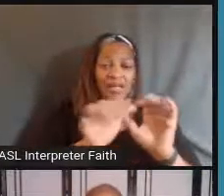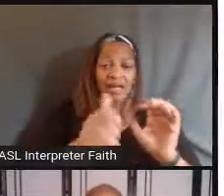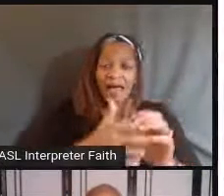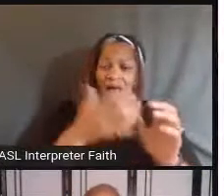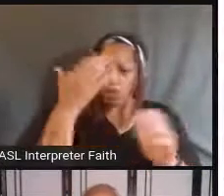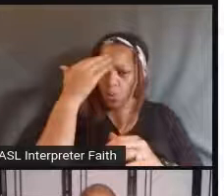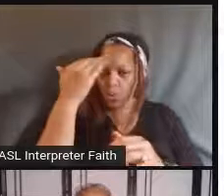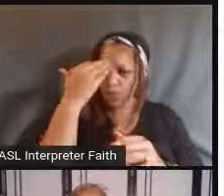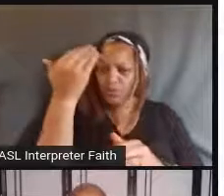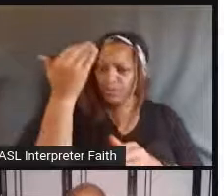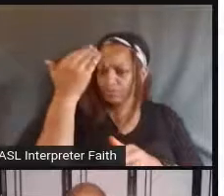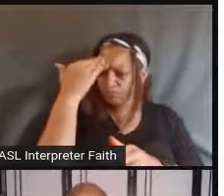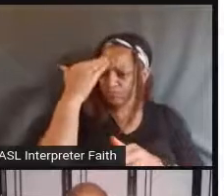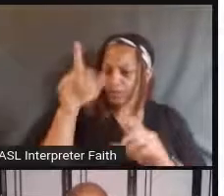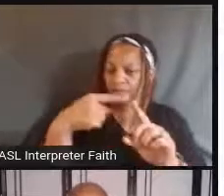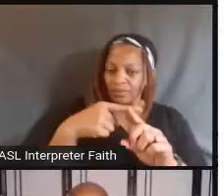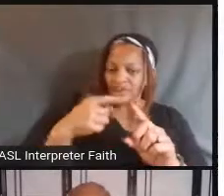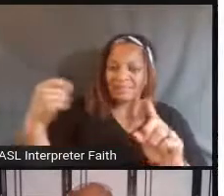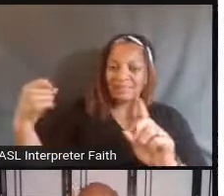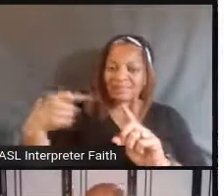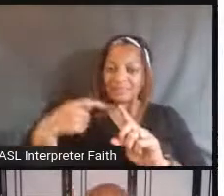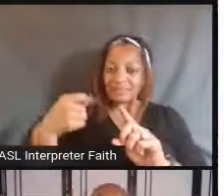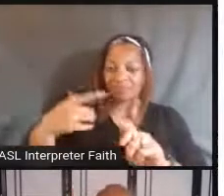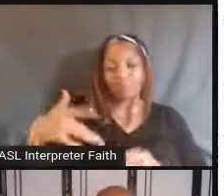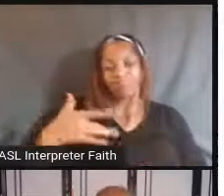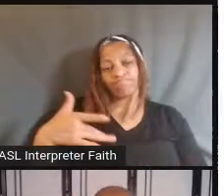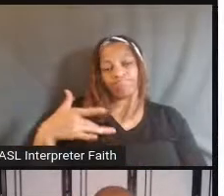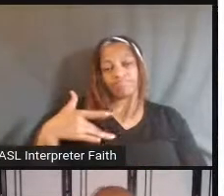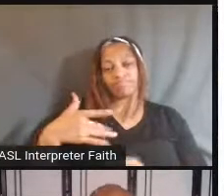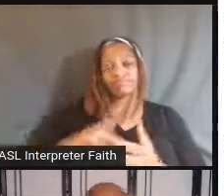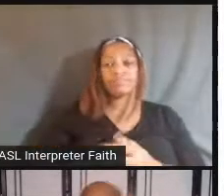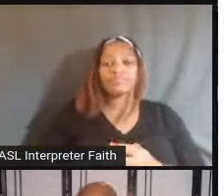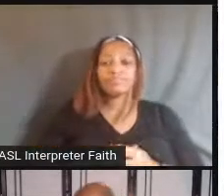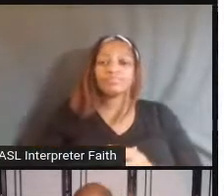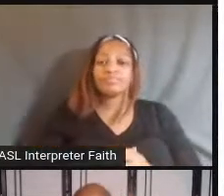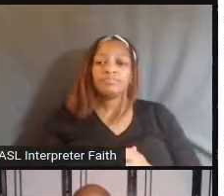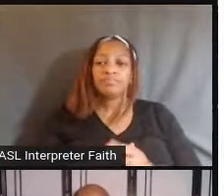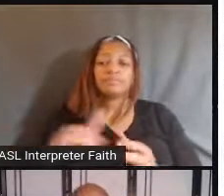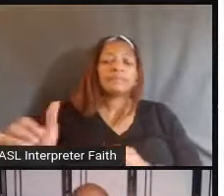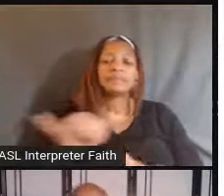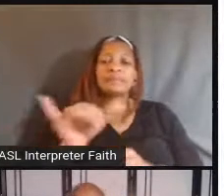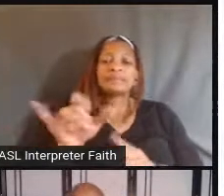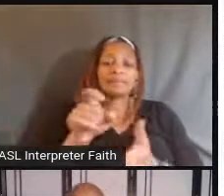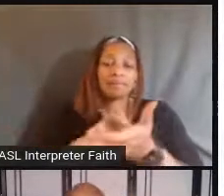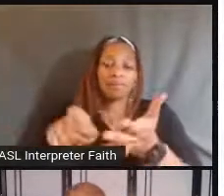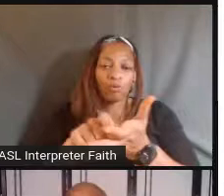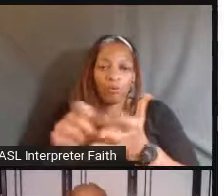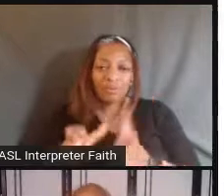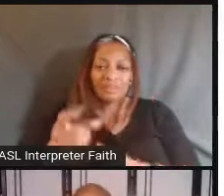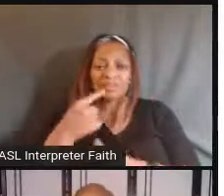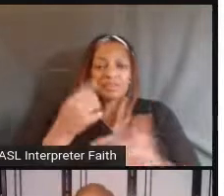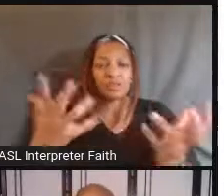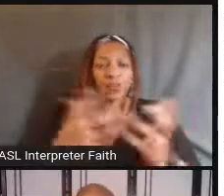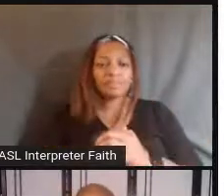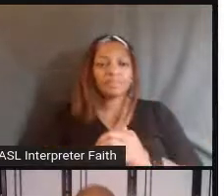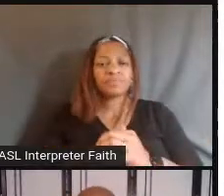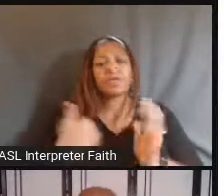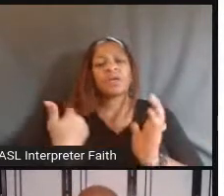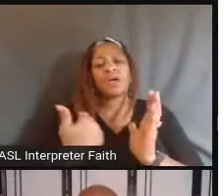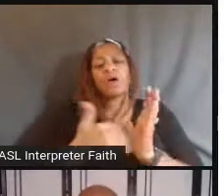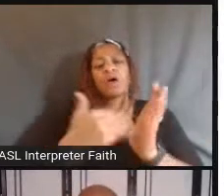those sensations? Once again, Bessel says, as I often tell